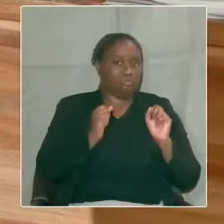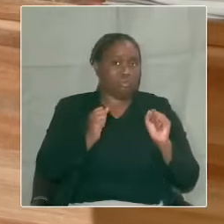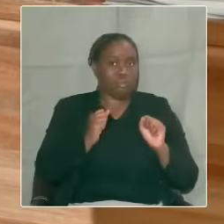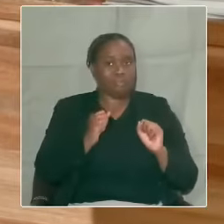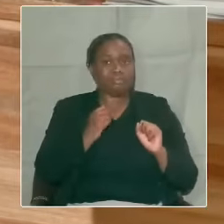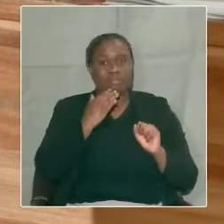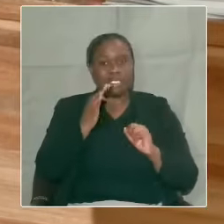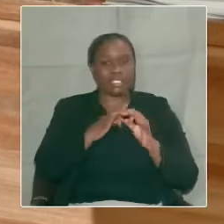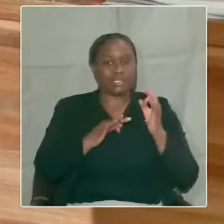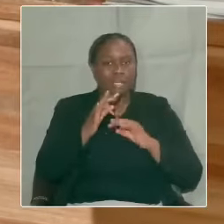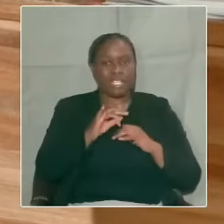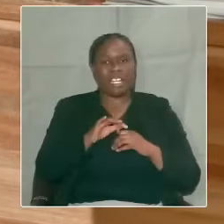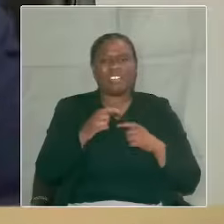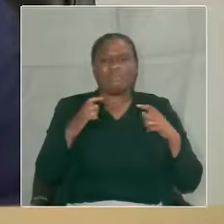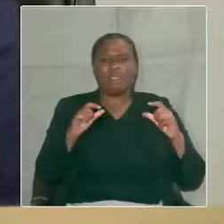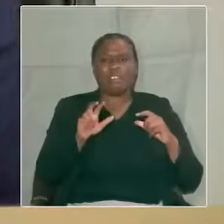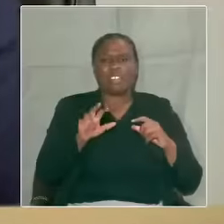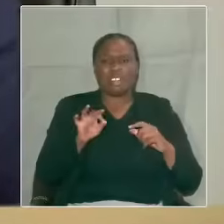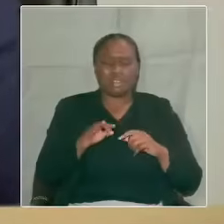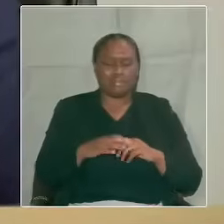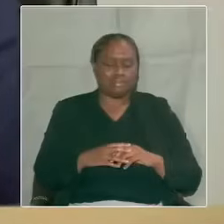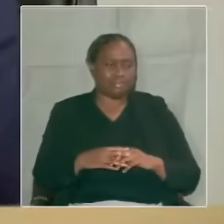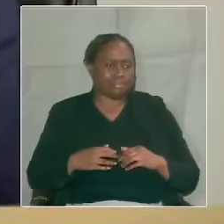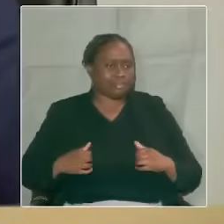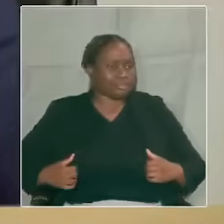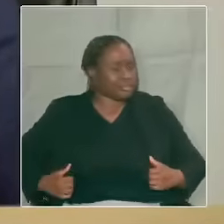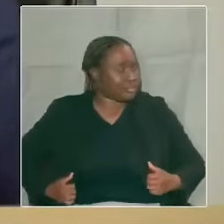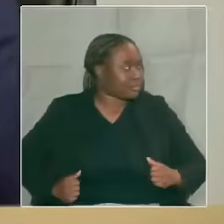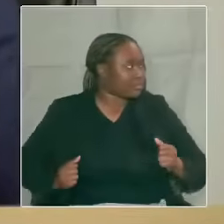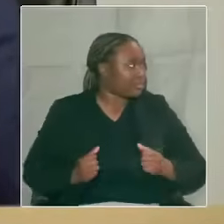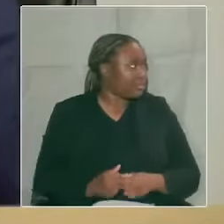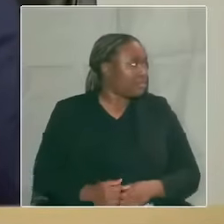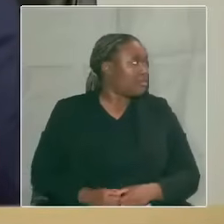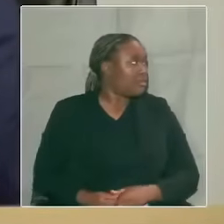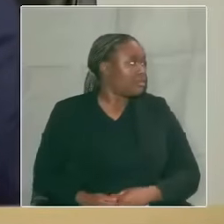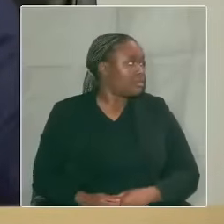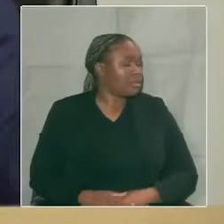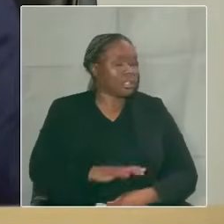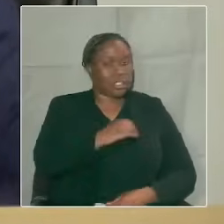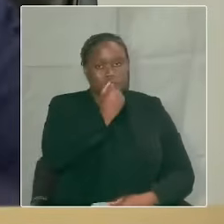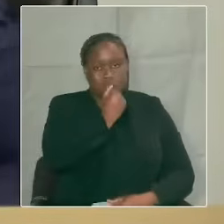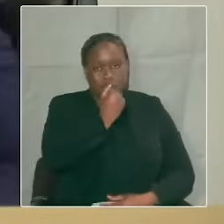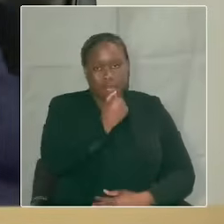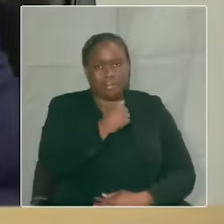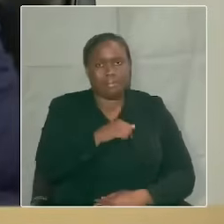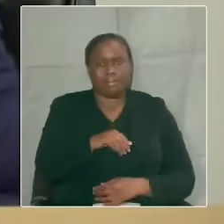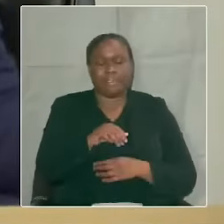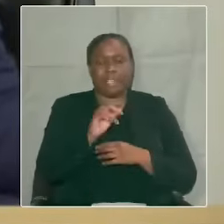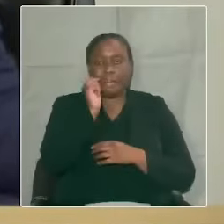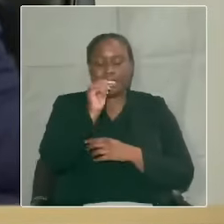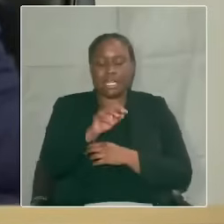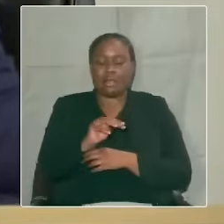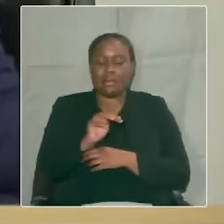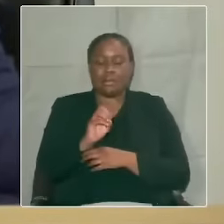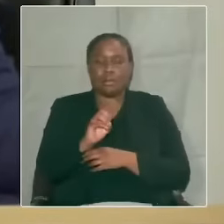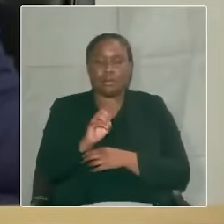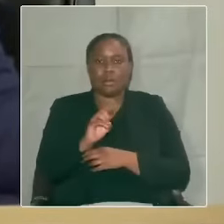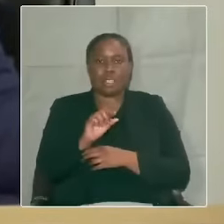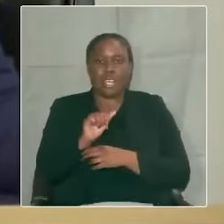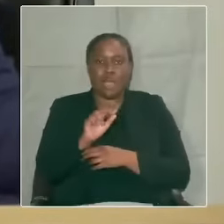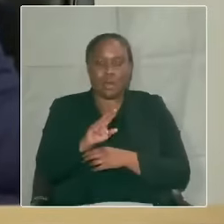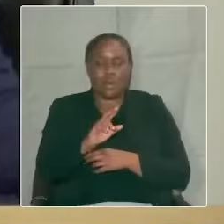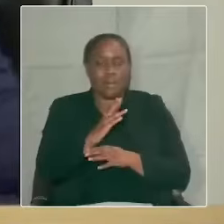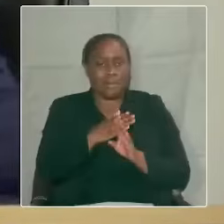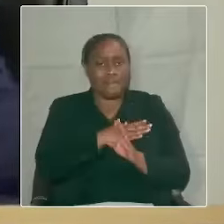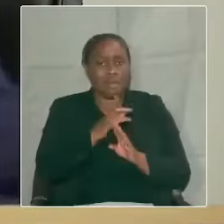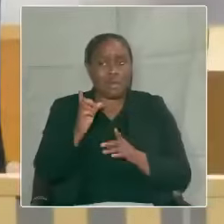that, paragraph 83. Yes. General, maybe before you, sorry, Mr. Mtao, before you answer the question,